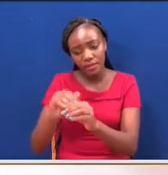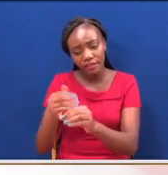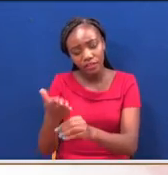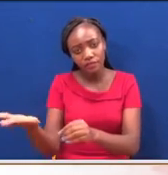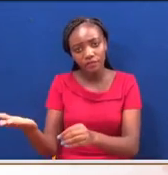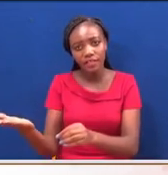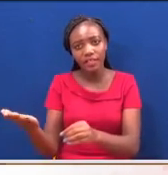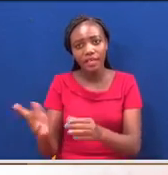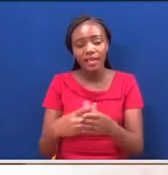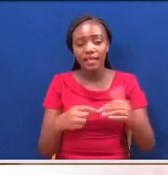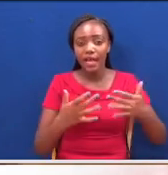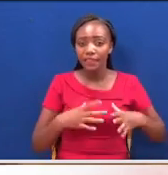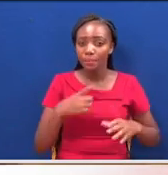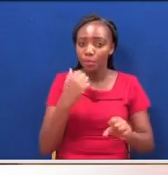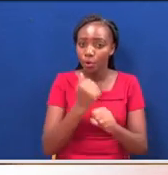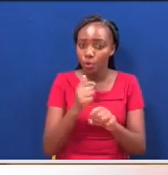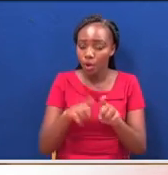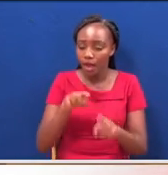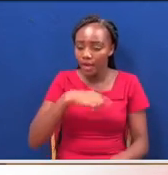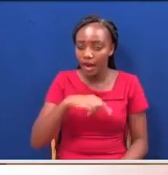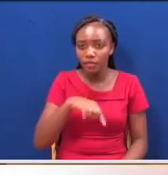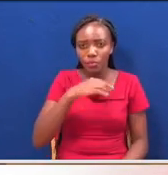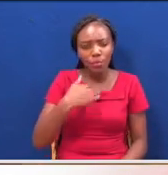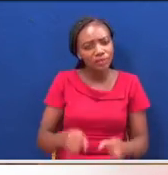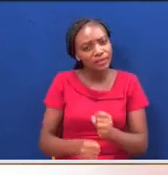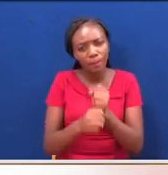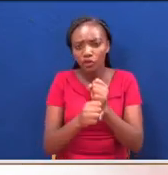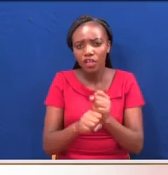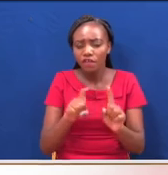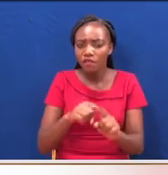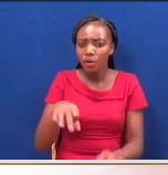hizi tunafanya, sisi tunataka support kutoka sasa kwa wapi? Kwa federation. Juu